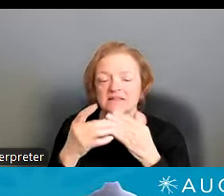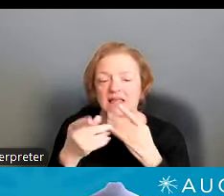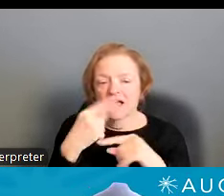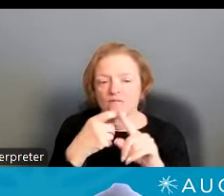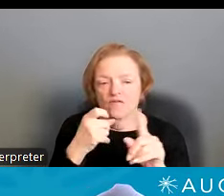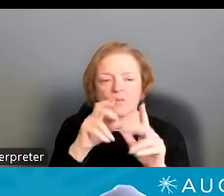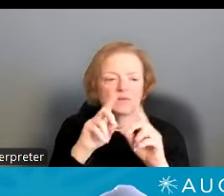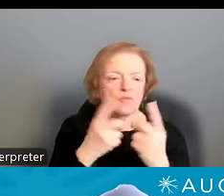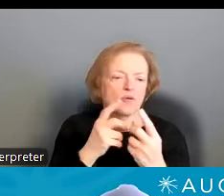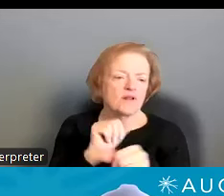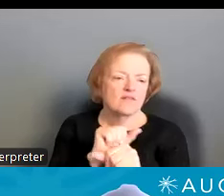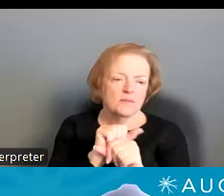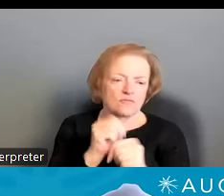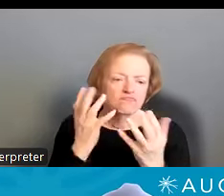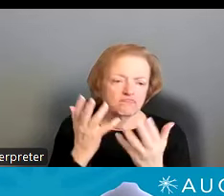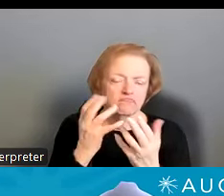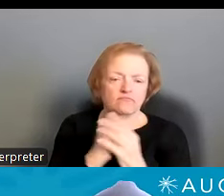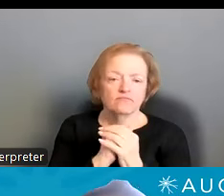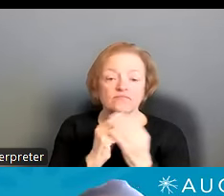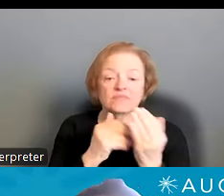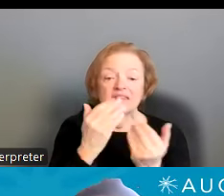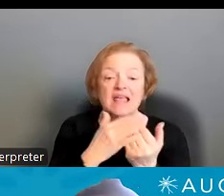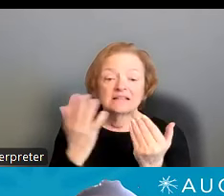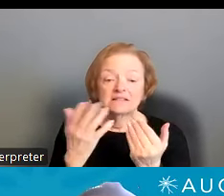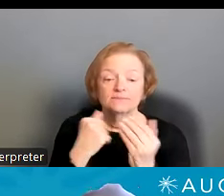So next slide.